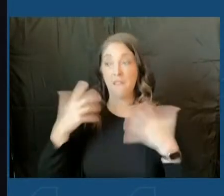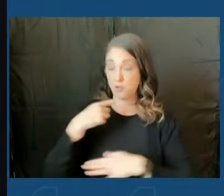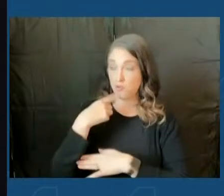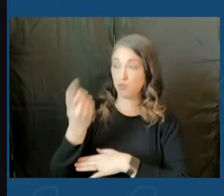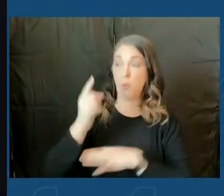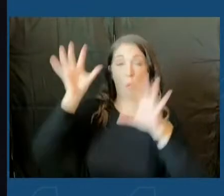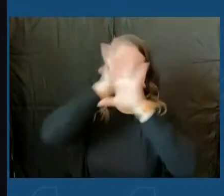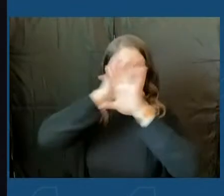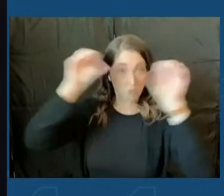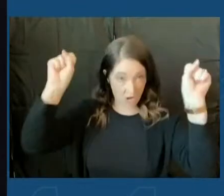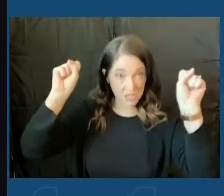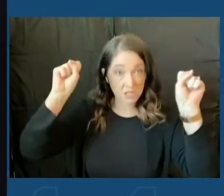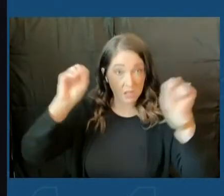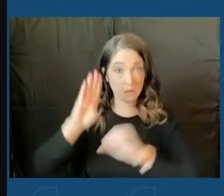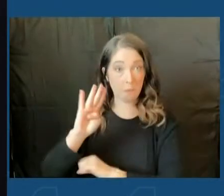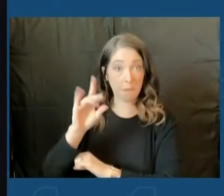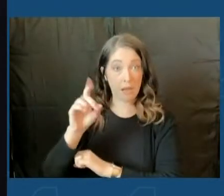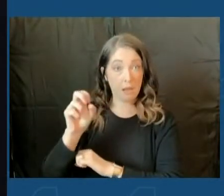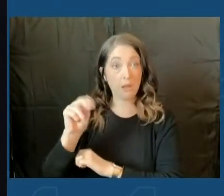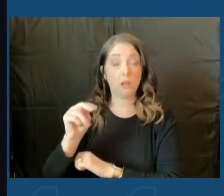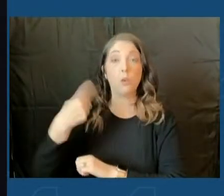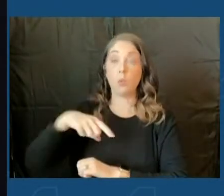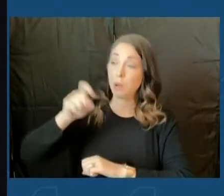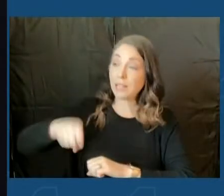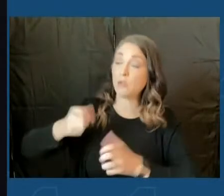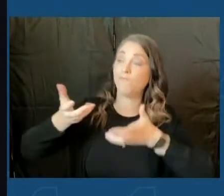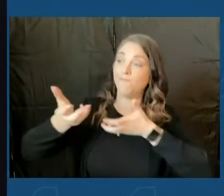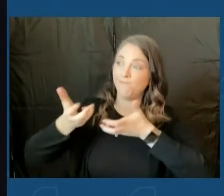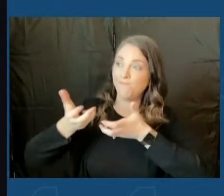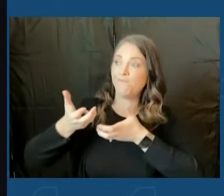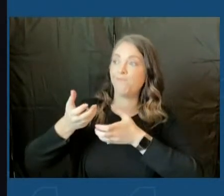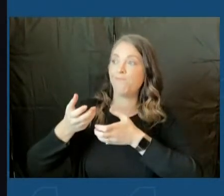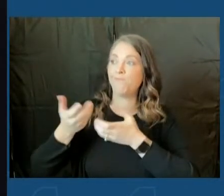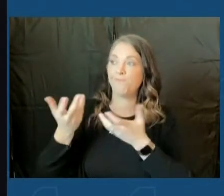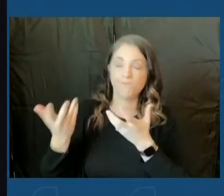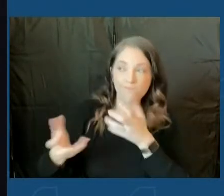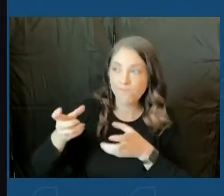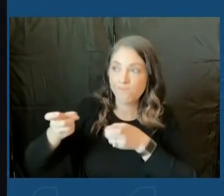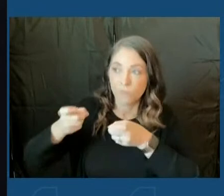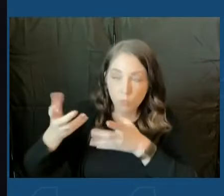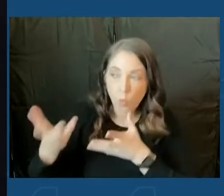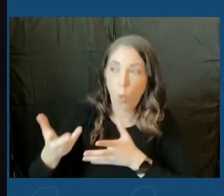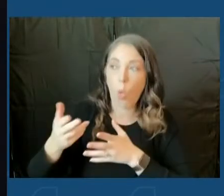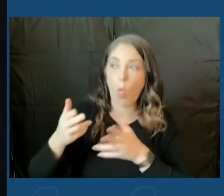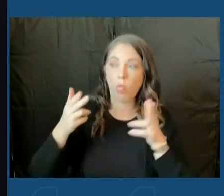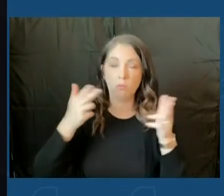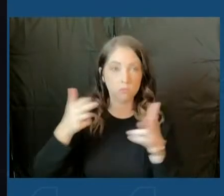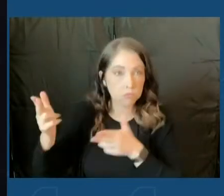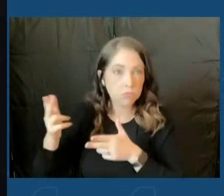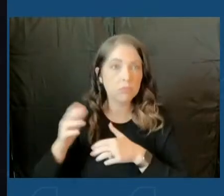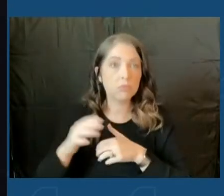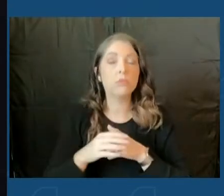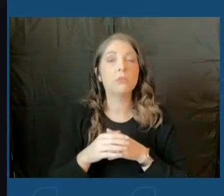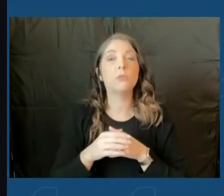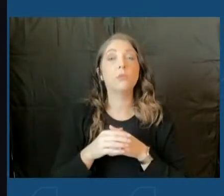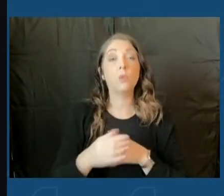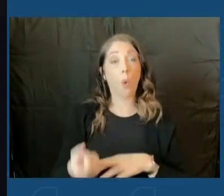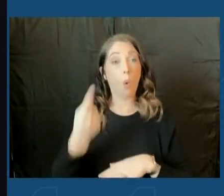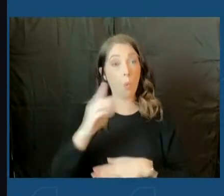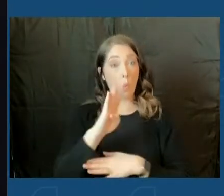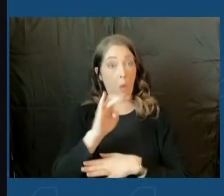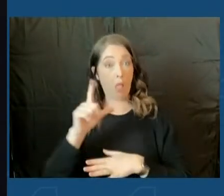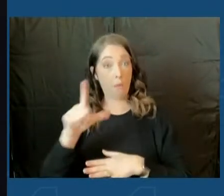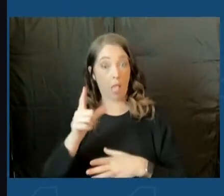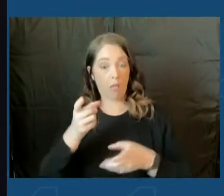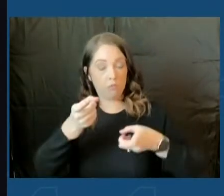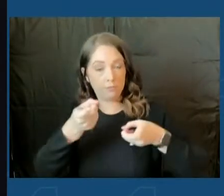him how we need to deal with the assault weapons ban. And also one of the bills that we dealt with about